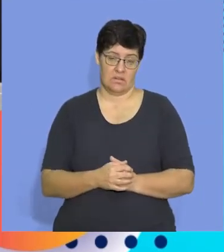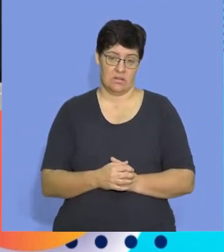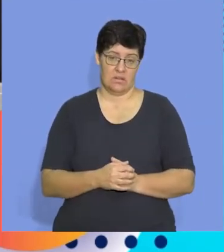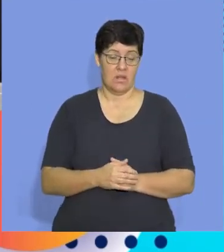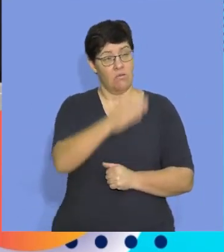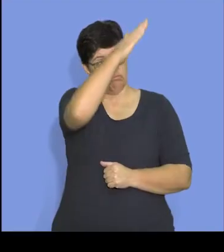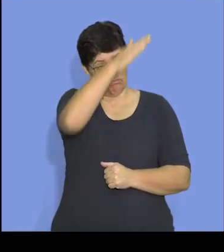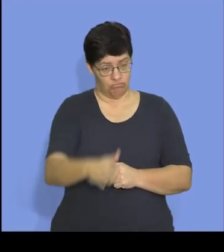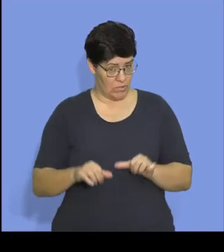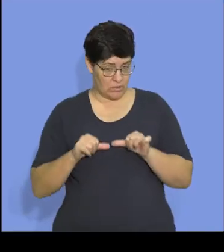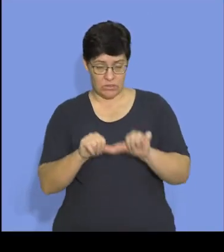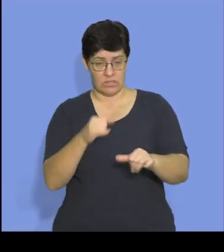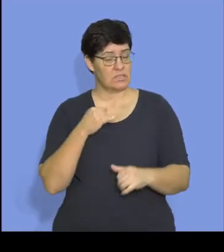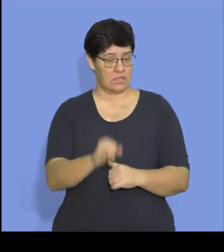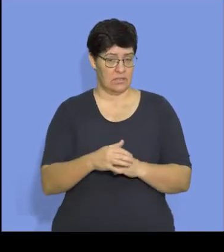straight line